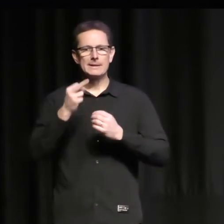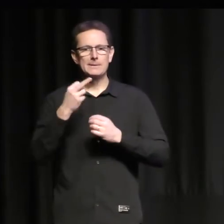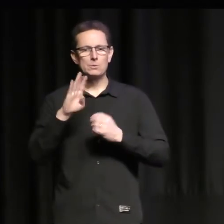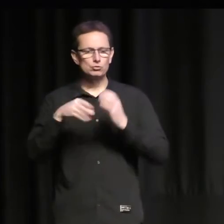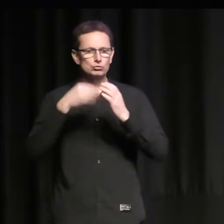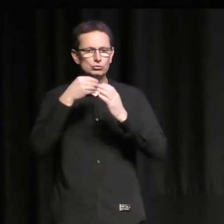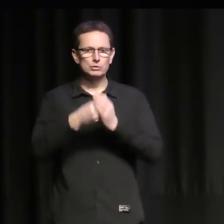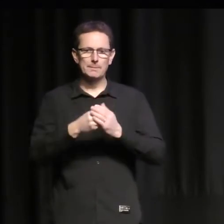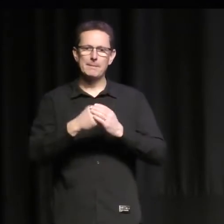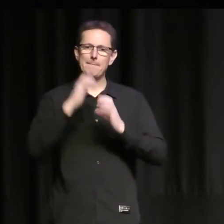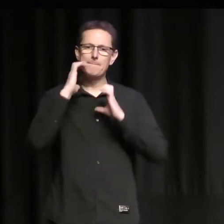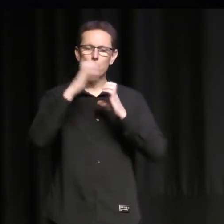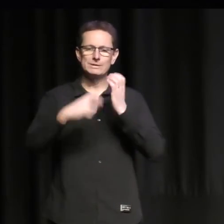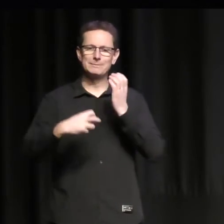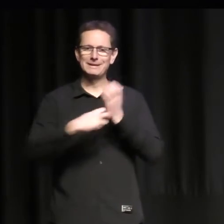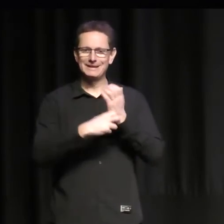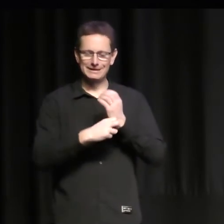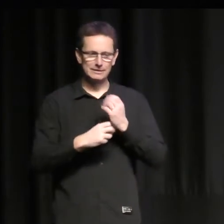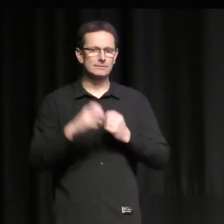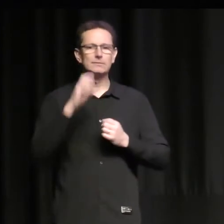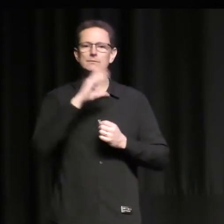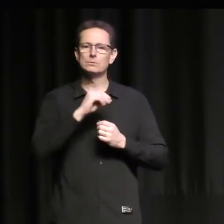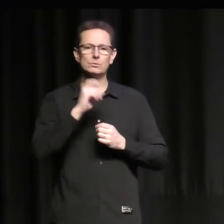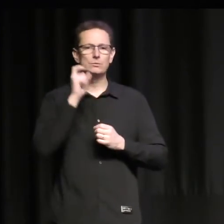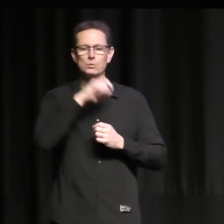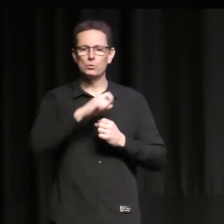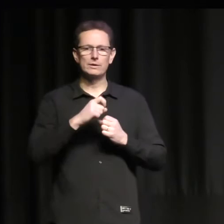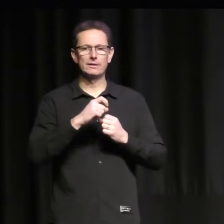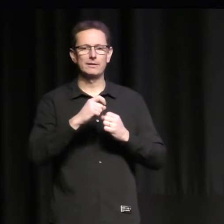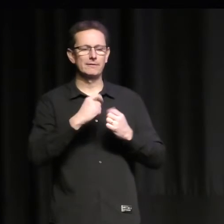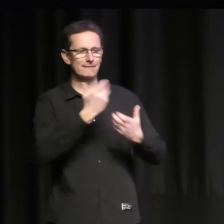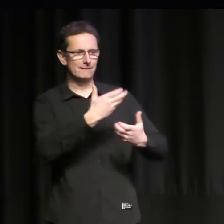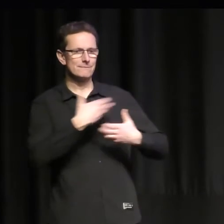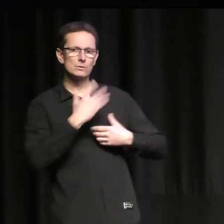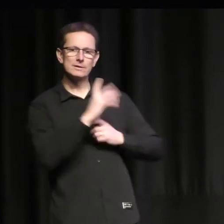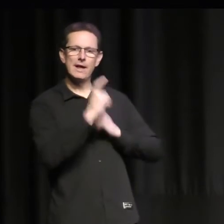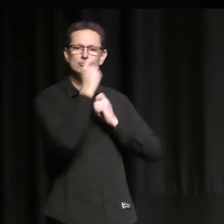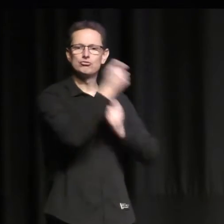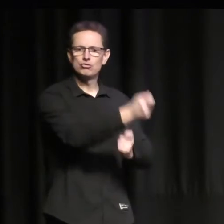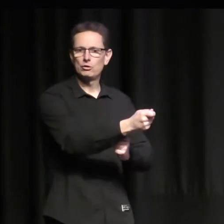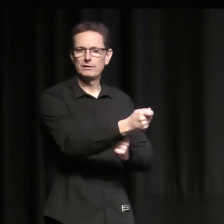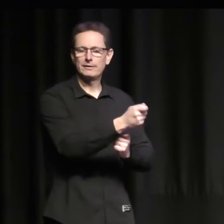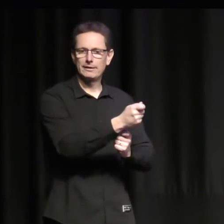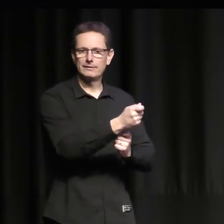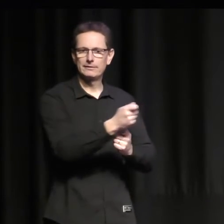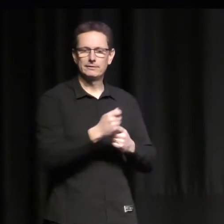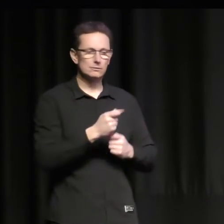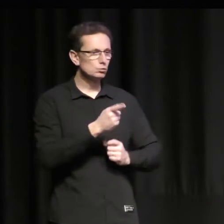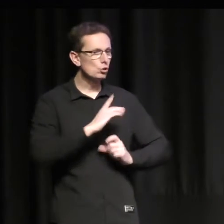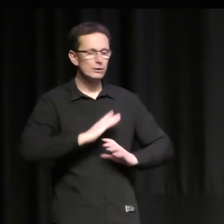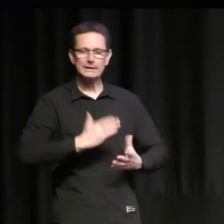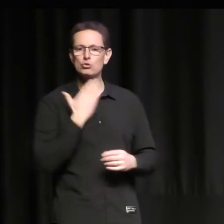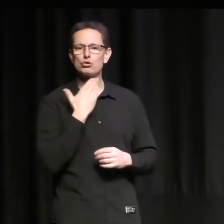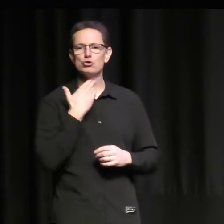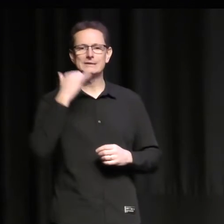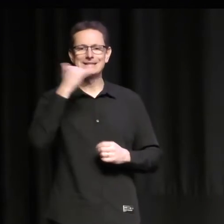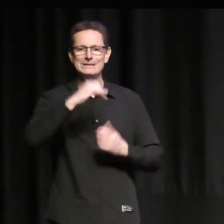it might be, you can't get your appeal going. You don't have a voice in the